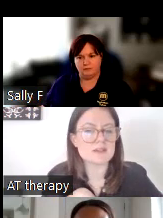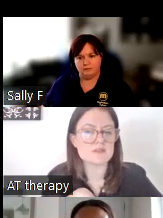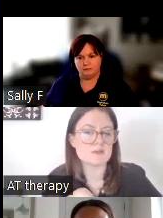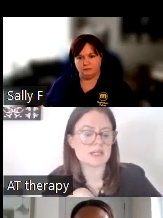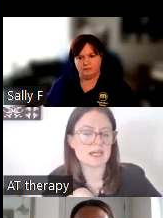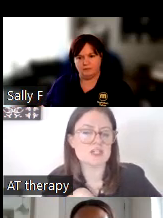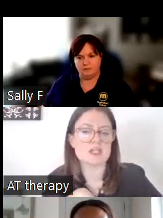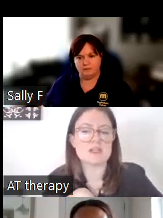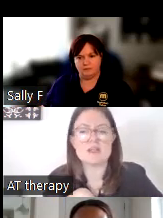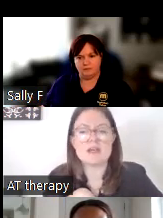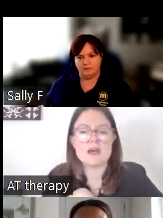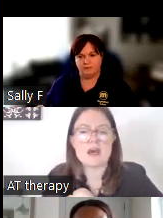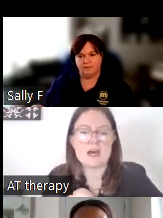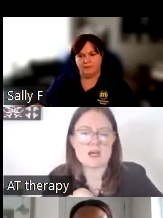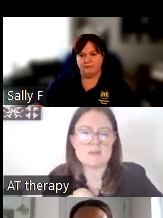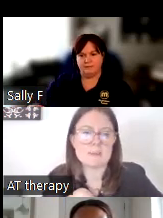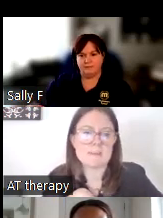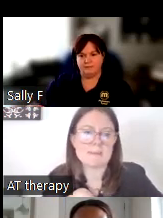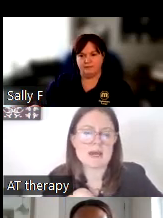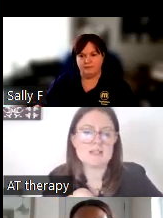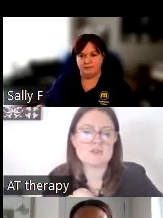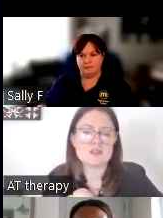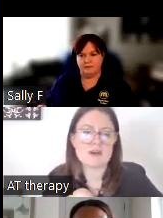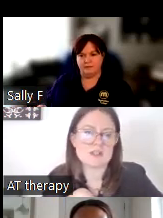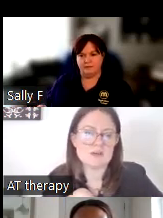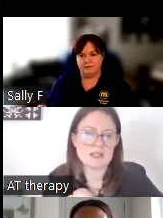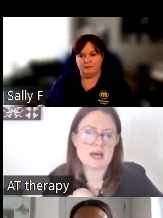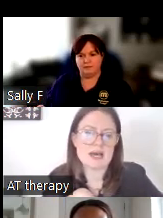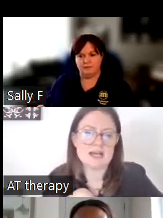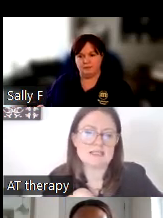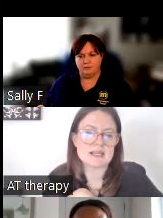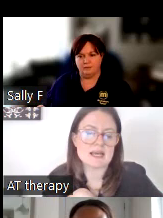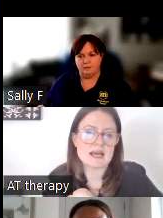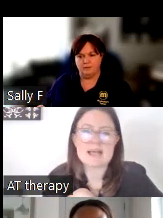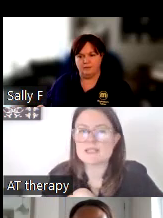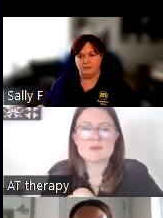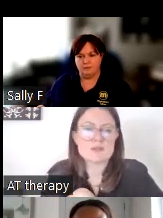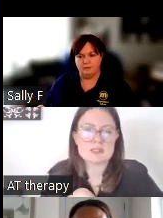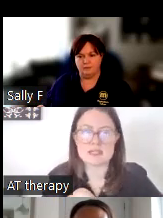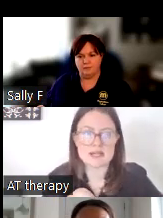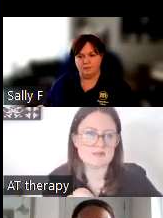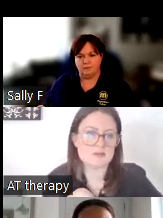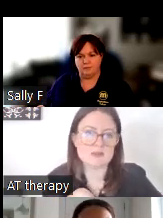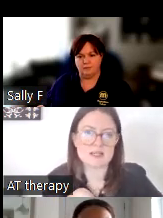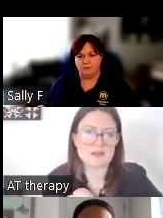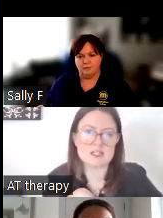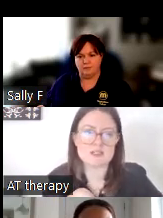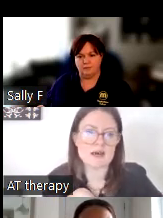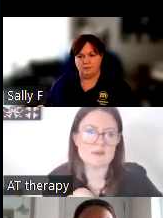preferred method of communication, and just valuing that as